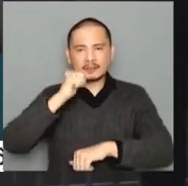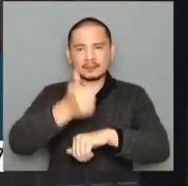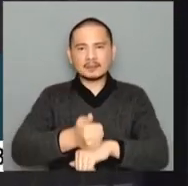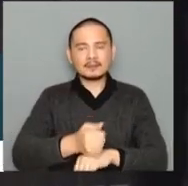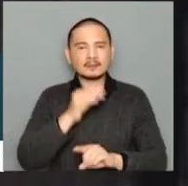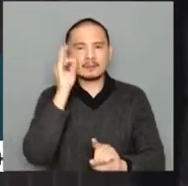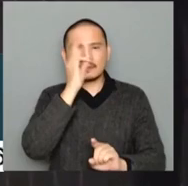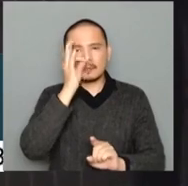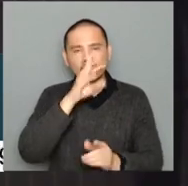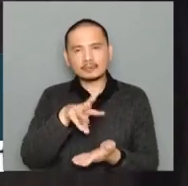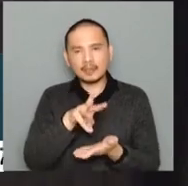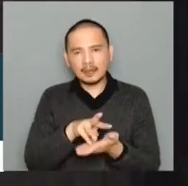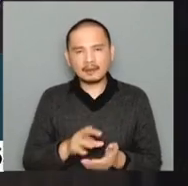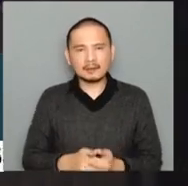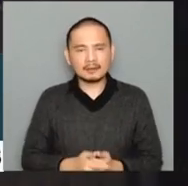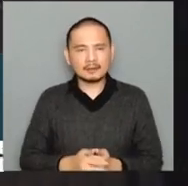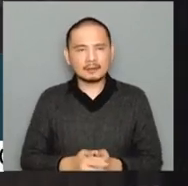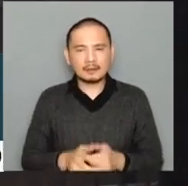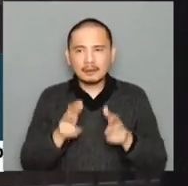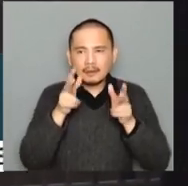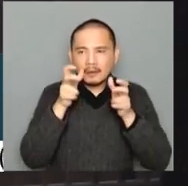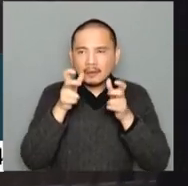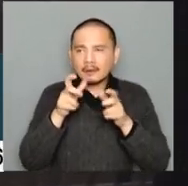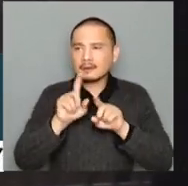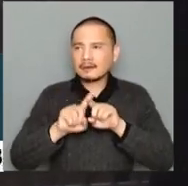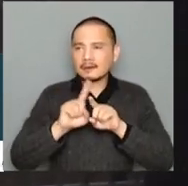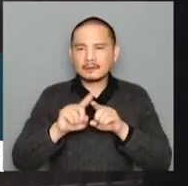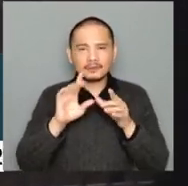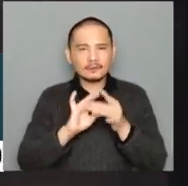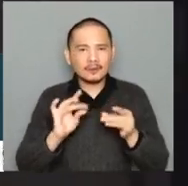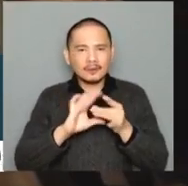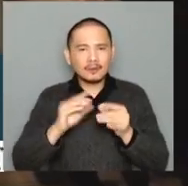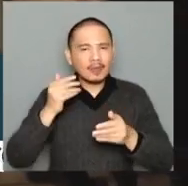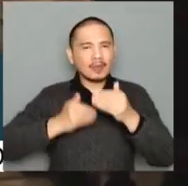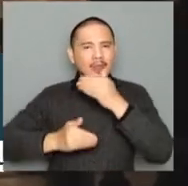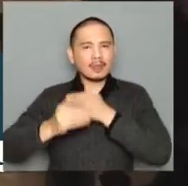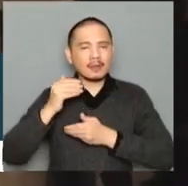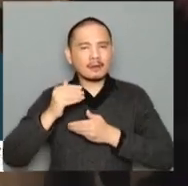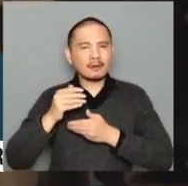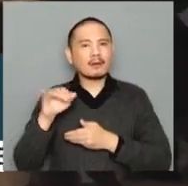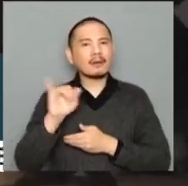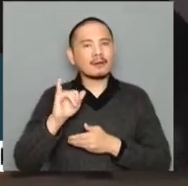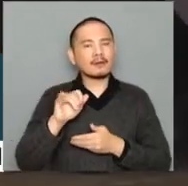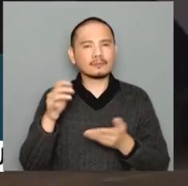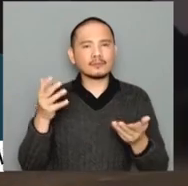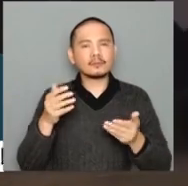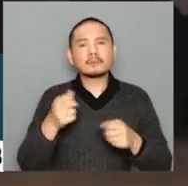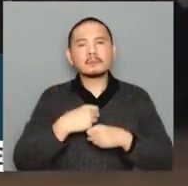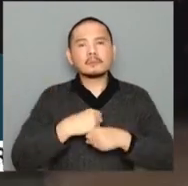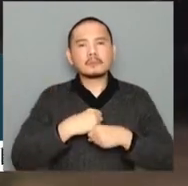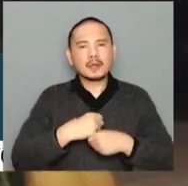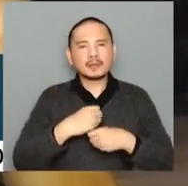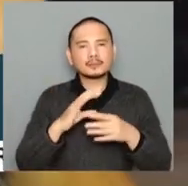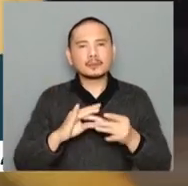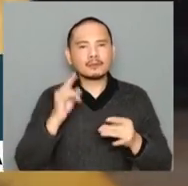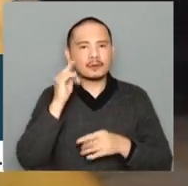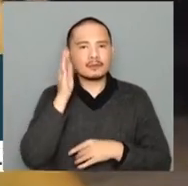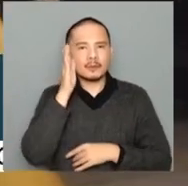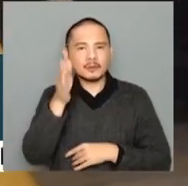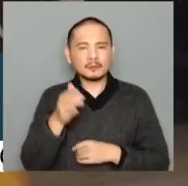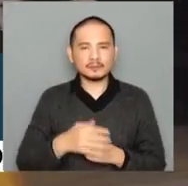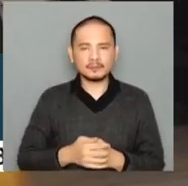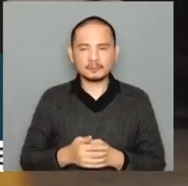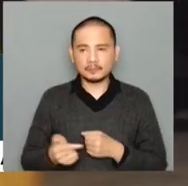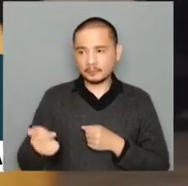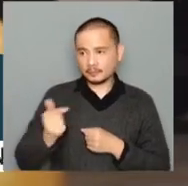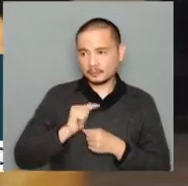the stories of the past, but also write new stories of the future. As Los Angeles declared October 7th as Joe Coy Day,